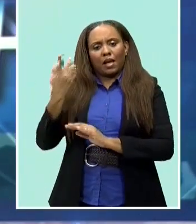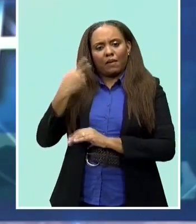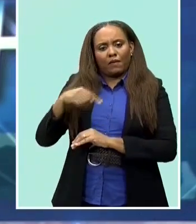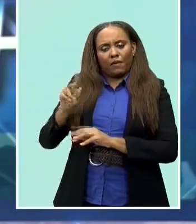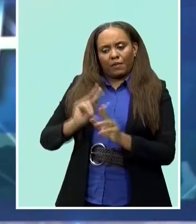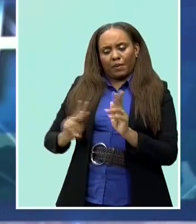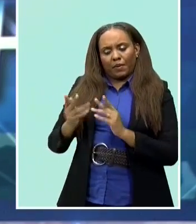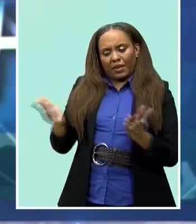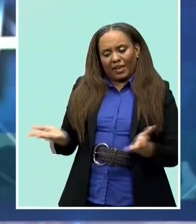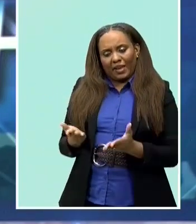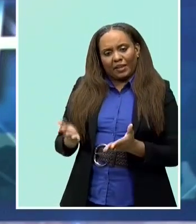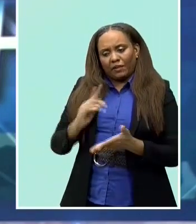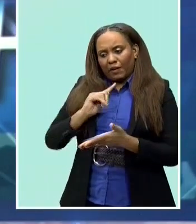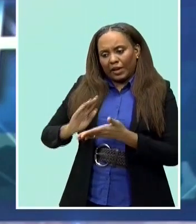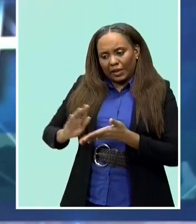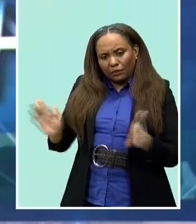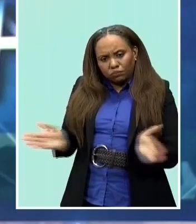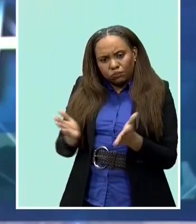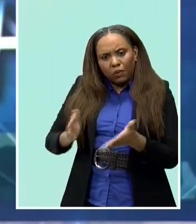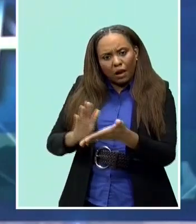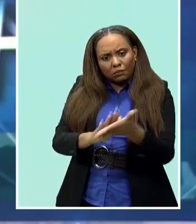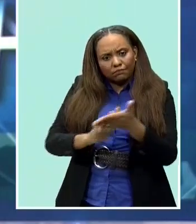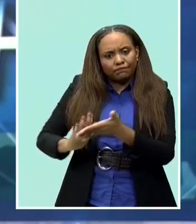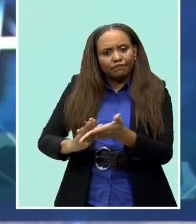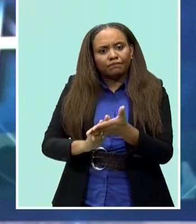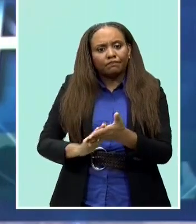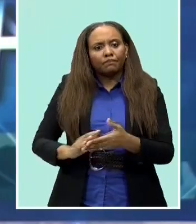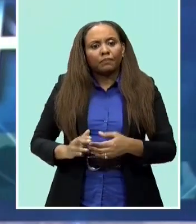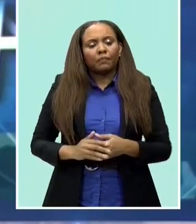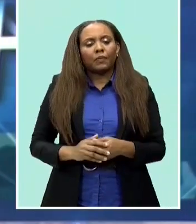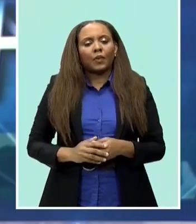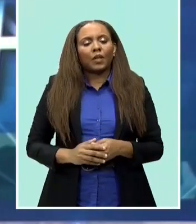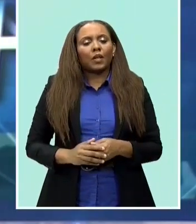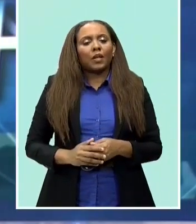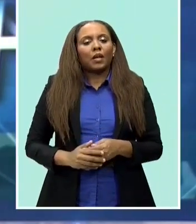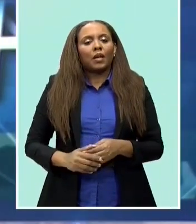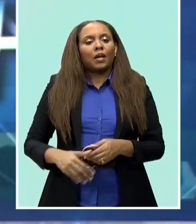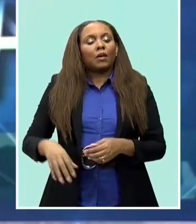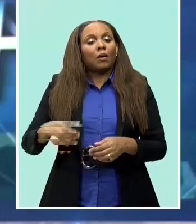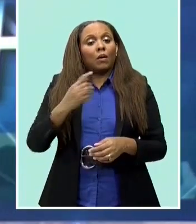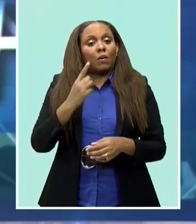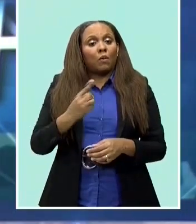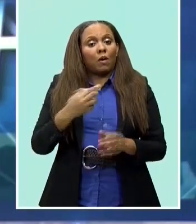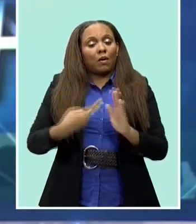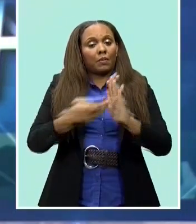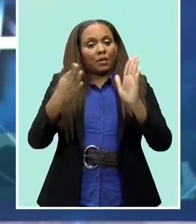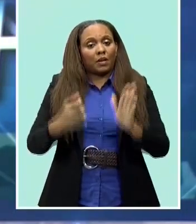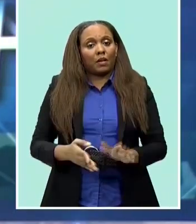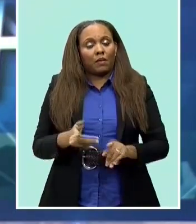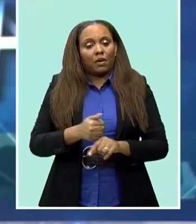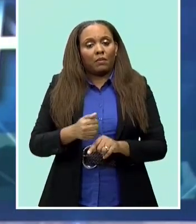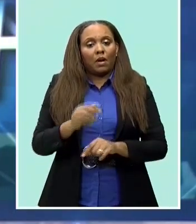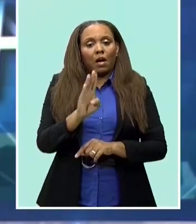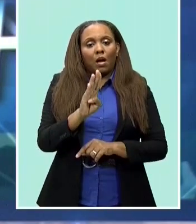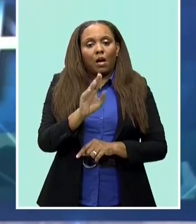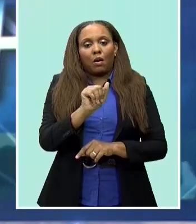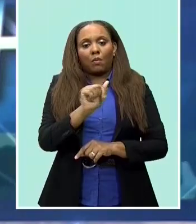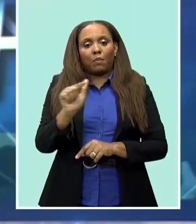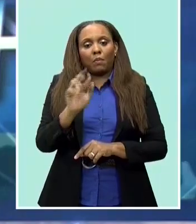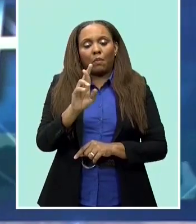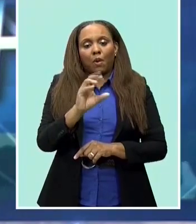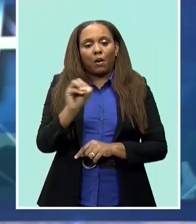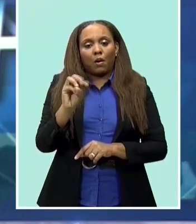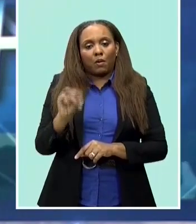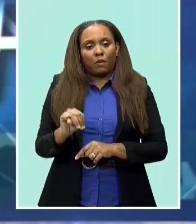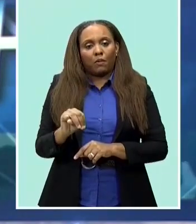Relations Officer of the Livy and Betty Allen Ballroom Dance Center, Deborah Waite-Jones. She says local dancers continue to represent Barbados